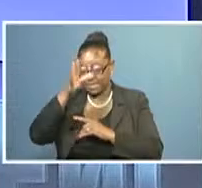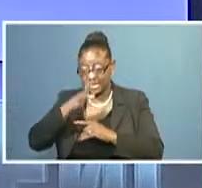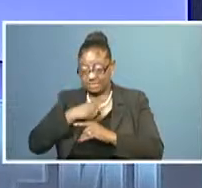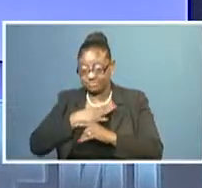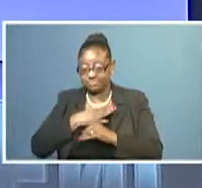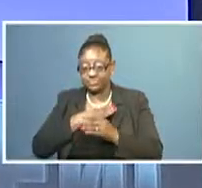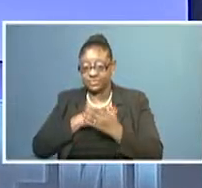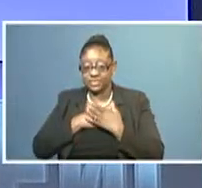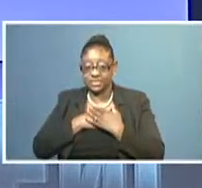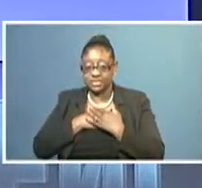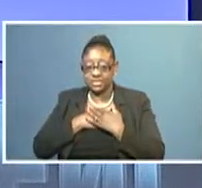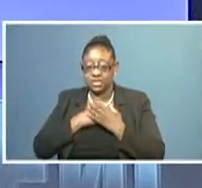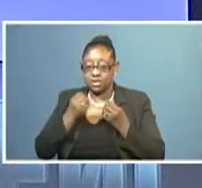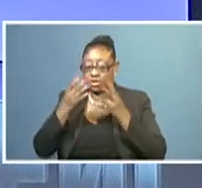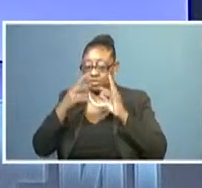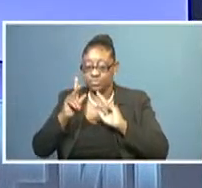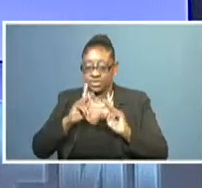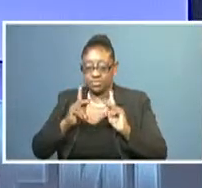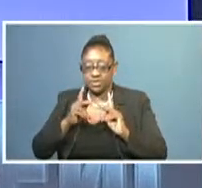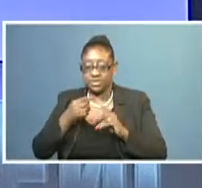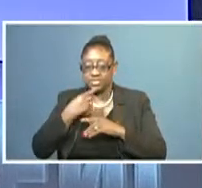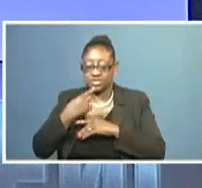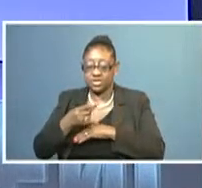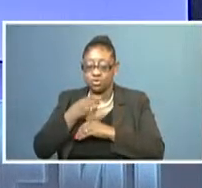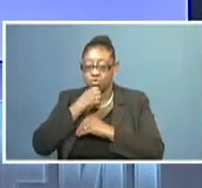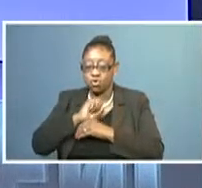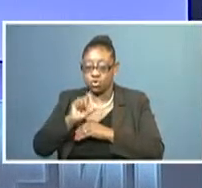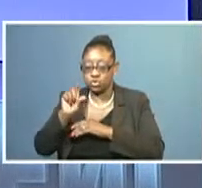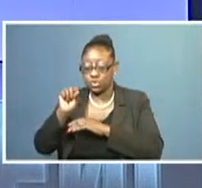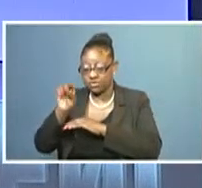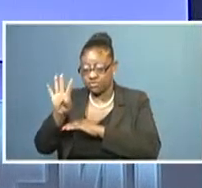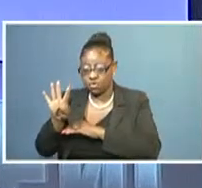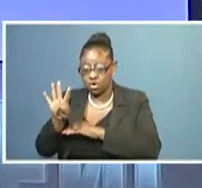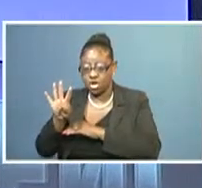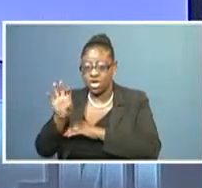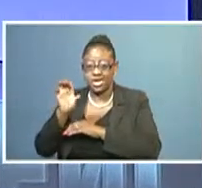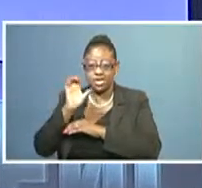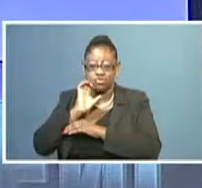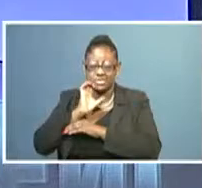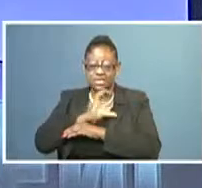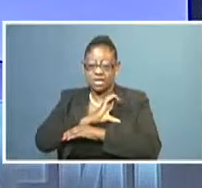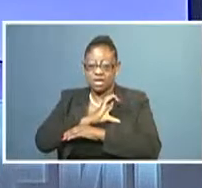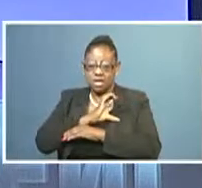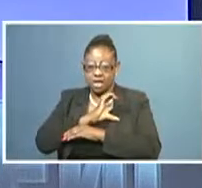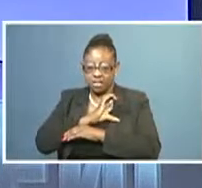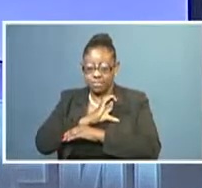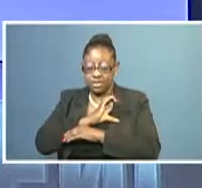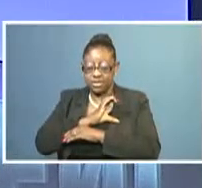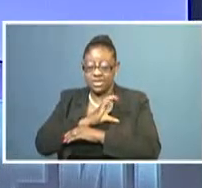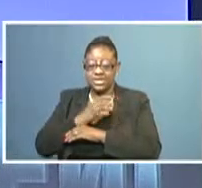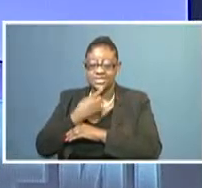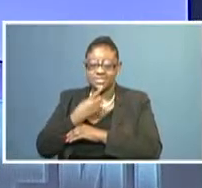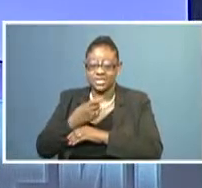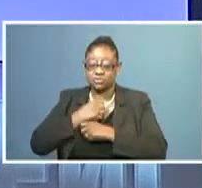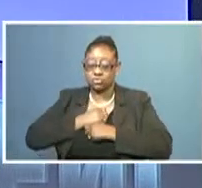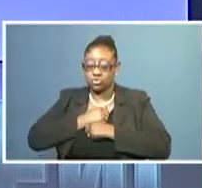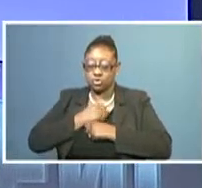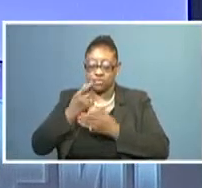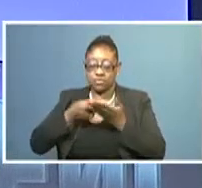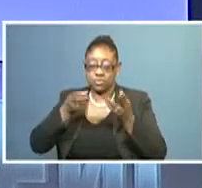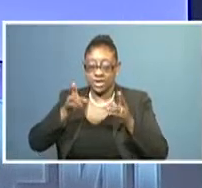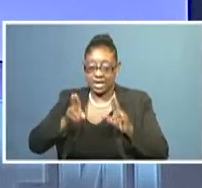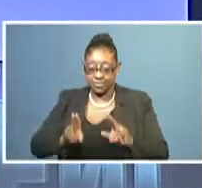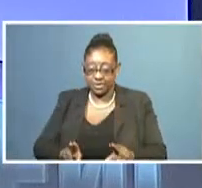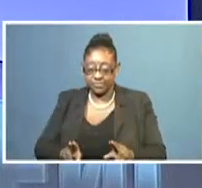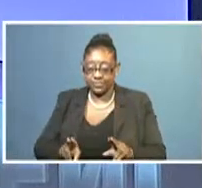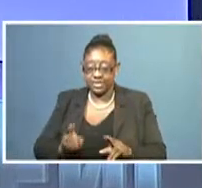Well, condolences pouring in tonight to the family of 24-year-old Carissa Culmer, who both State Minister of Social Services and Urban Development,